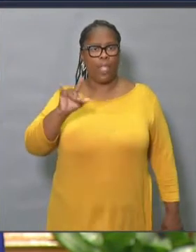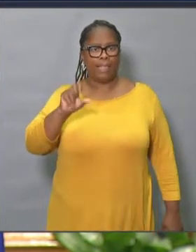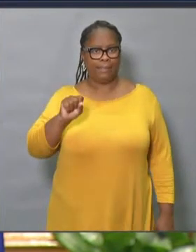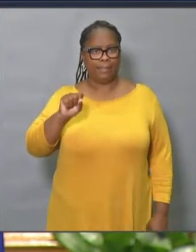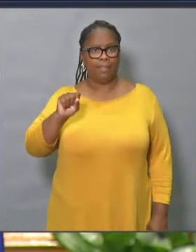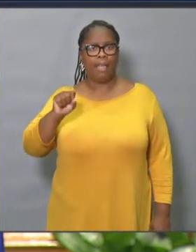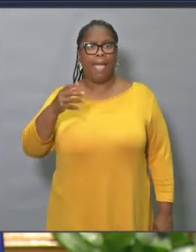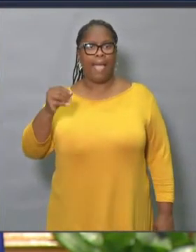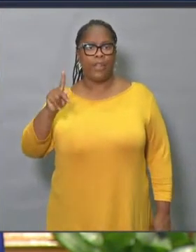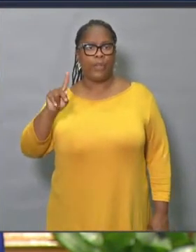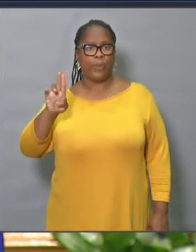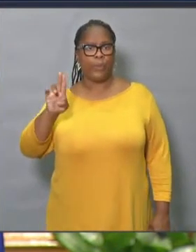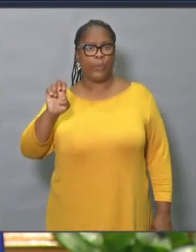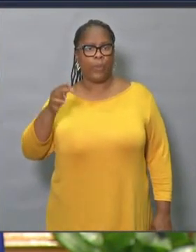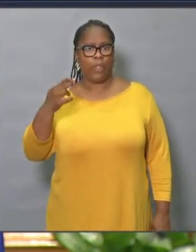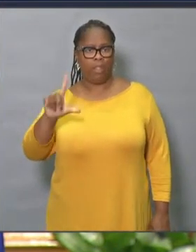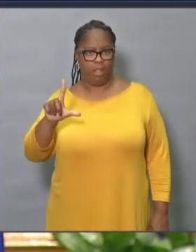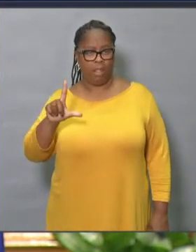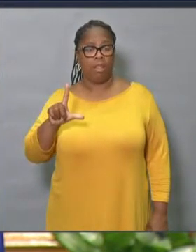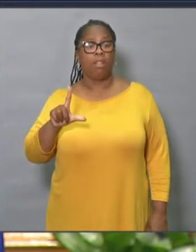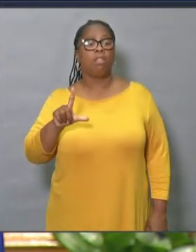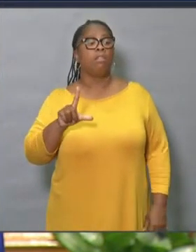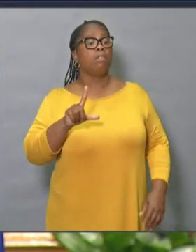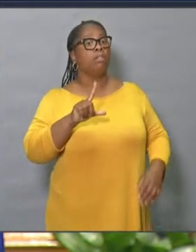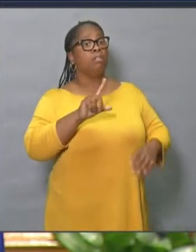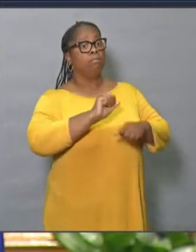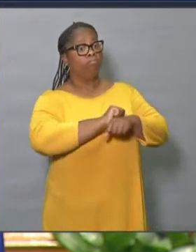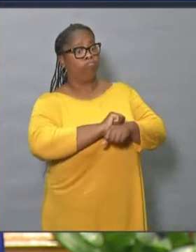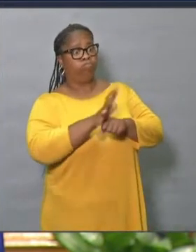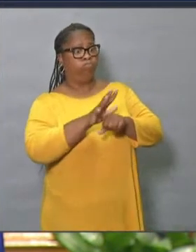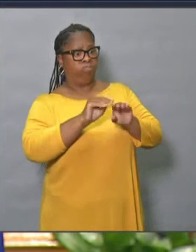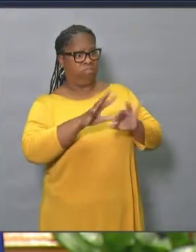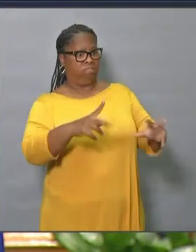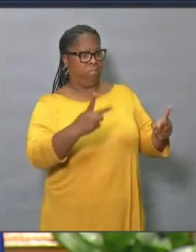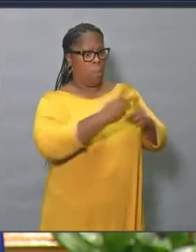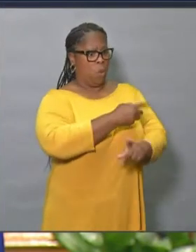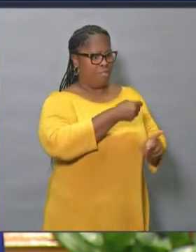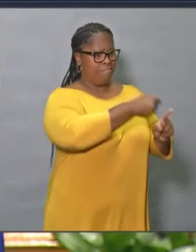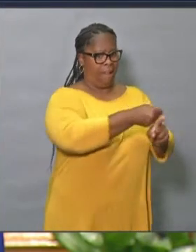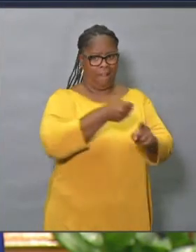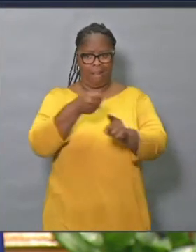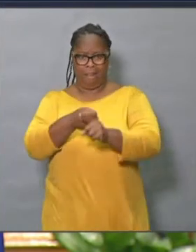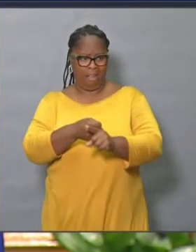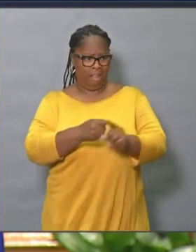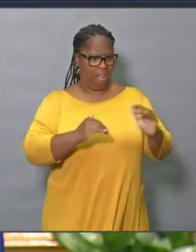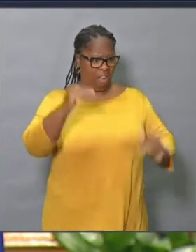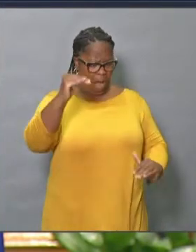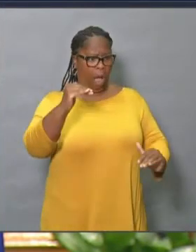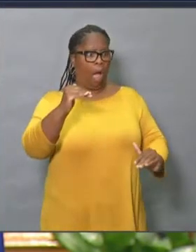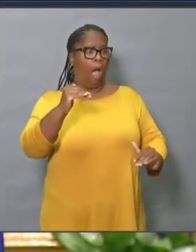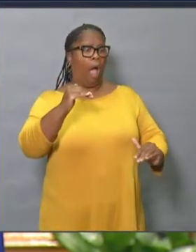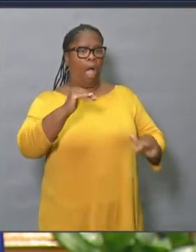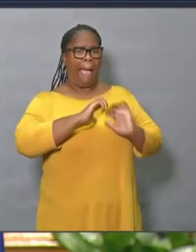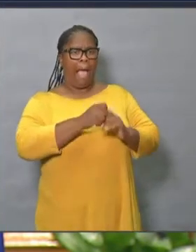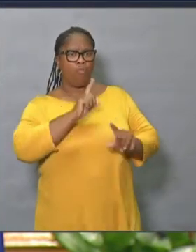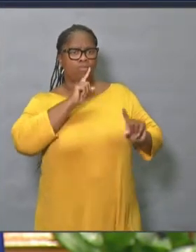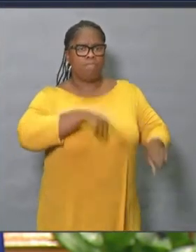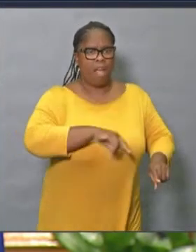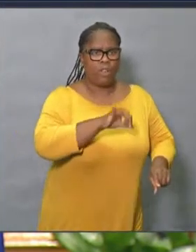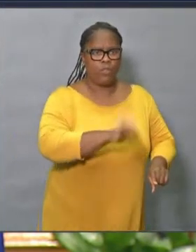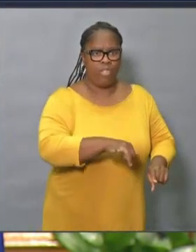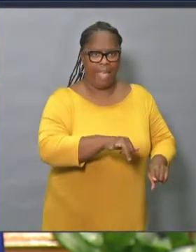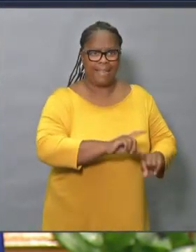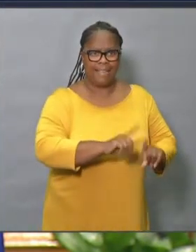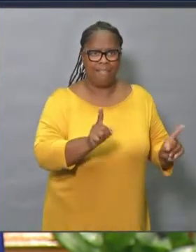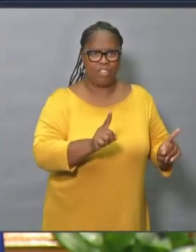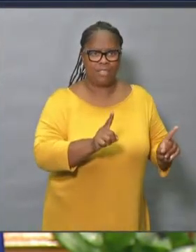Just and Equitable Response to the Disparities Illuminated by the COVID-19 Pandemic. I want to extend my deep appreciation